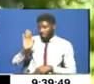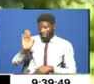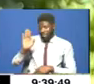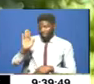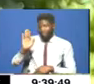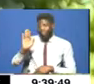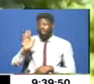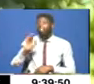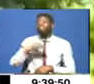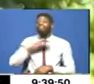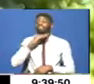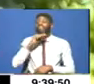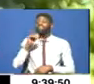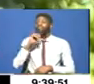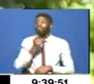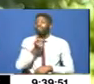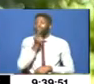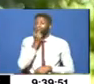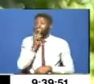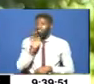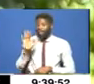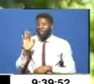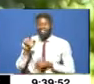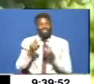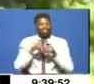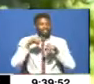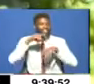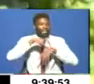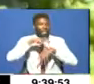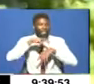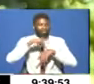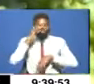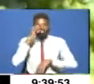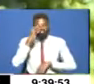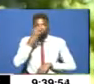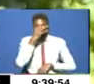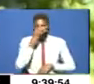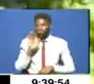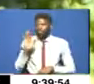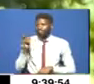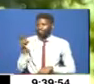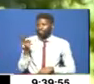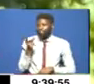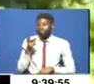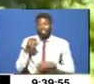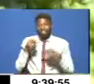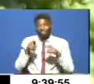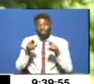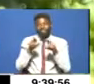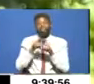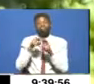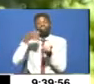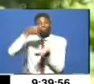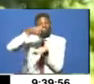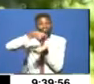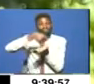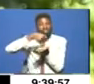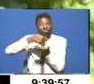Toroitich Arap Moi, and also during the time of the Kibaki administration. He has also been very pivotal